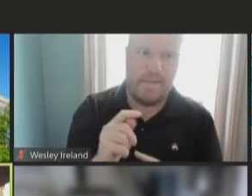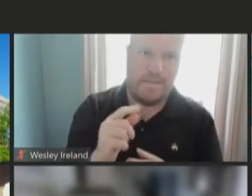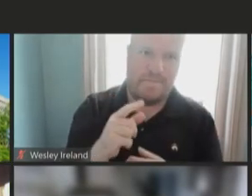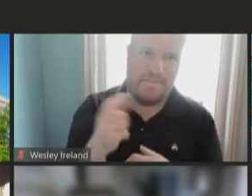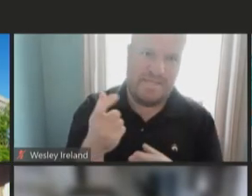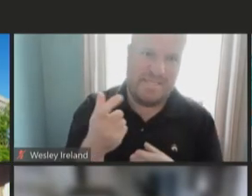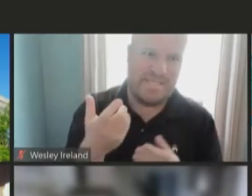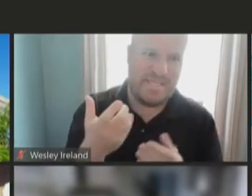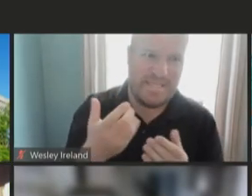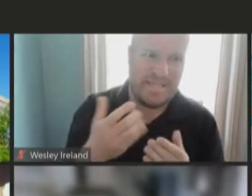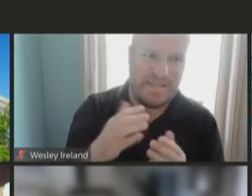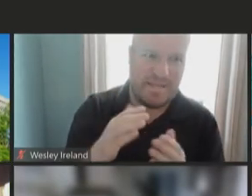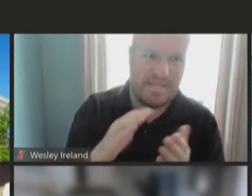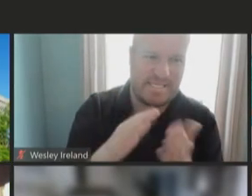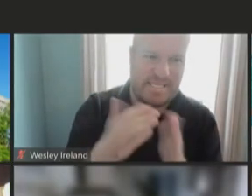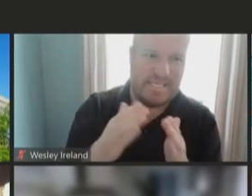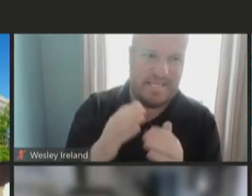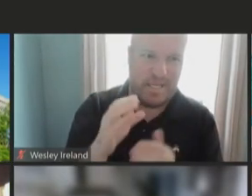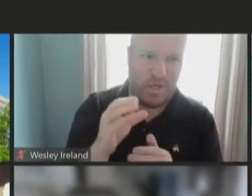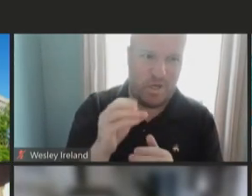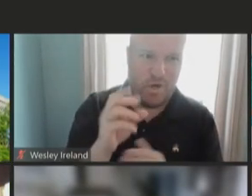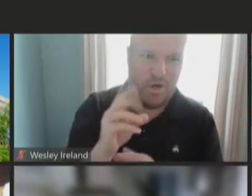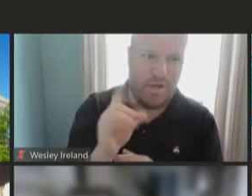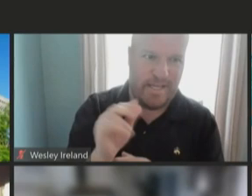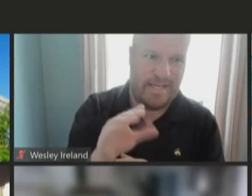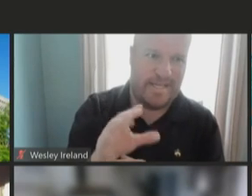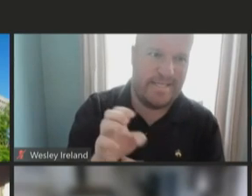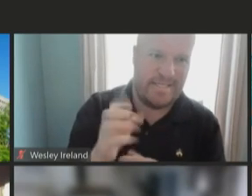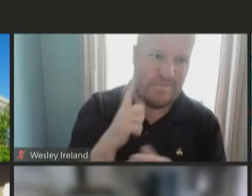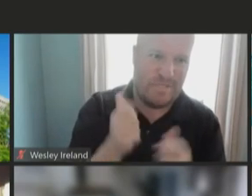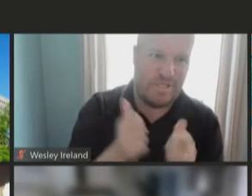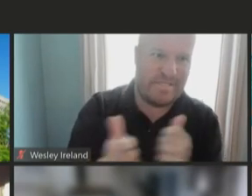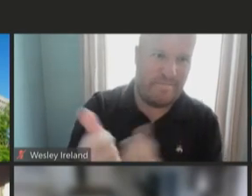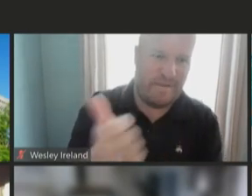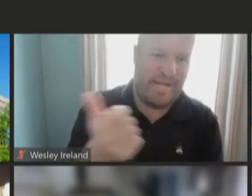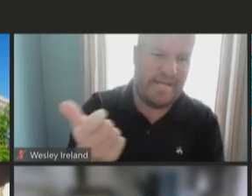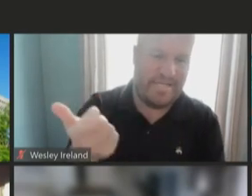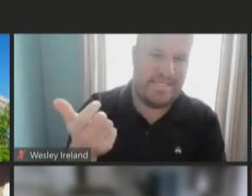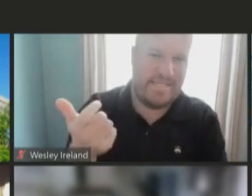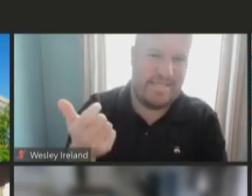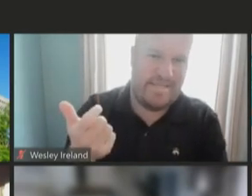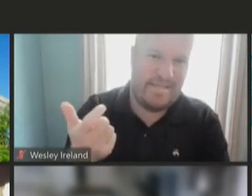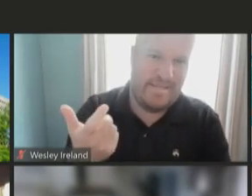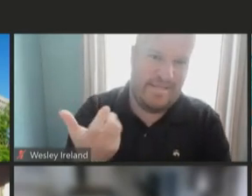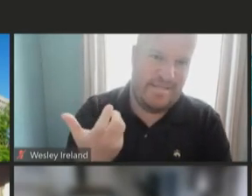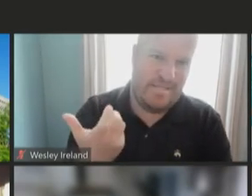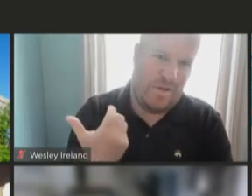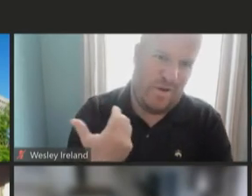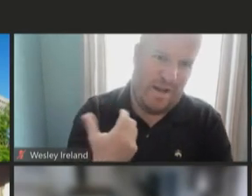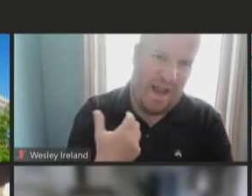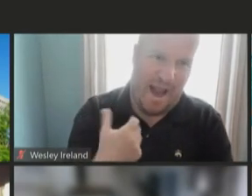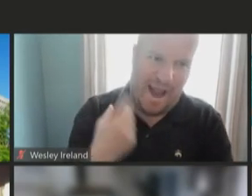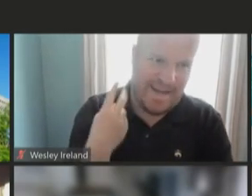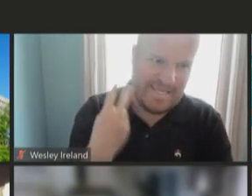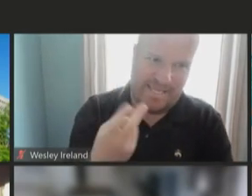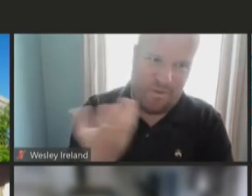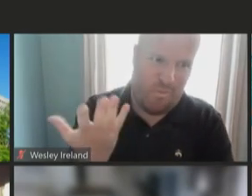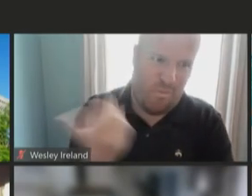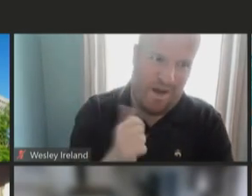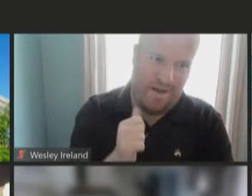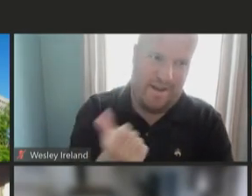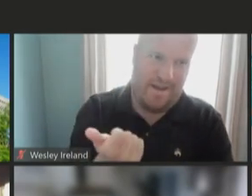And this is Wes. I bring that up because it is a city ordinance that was recently passed.